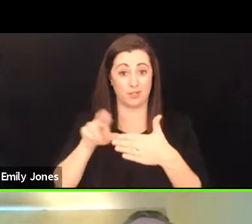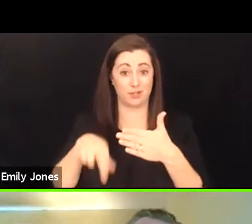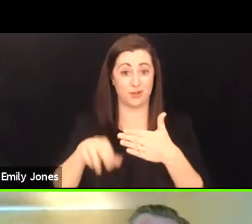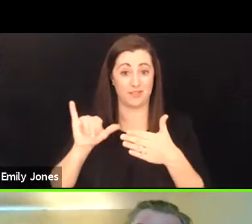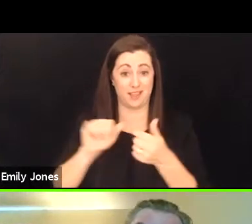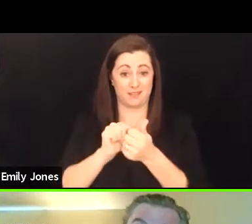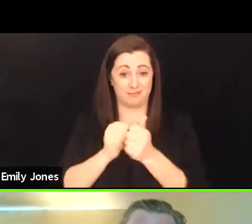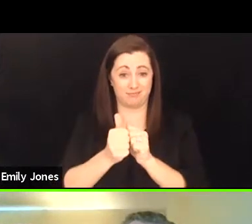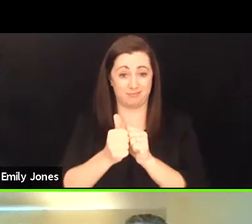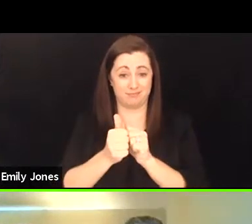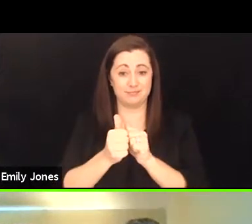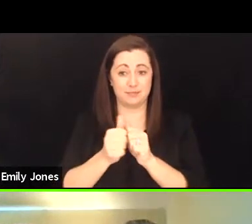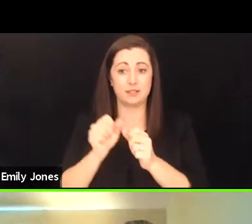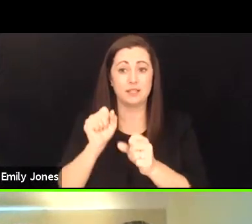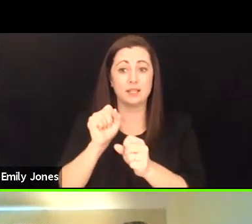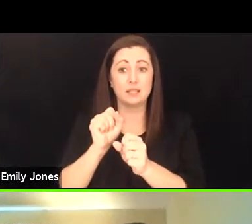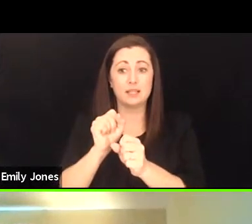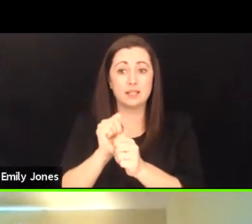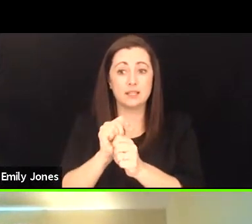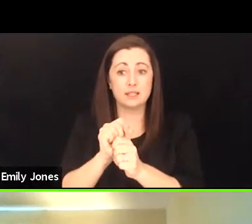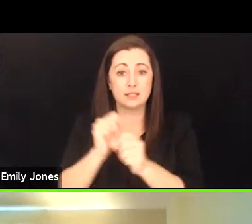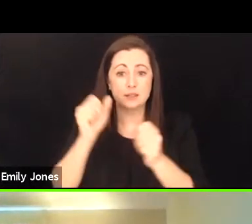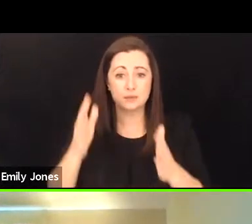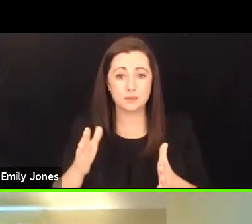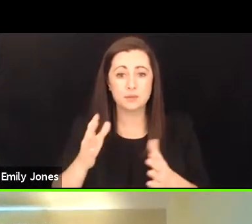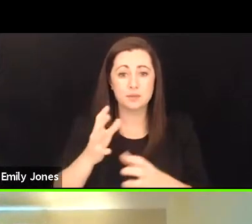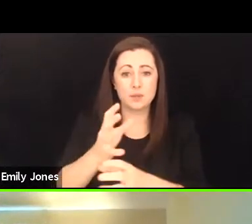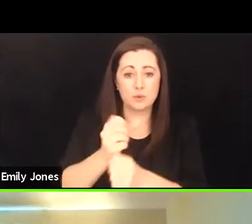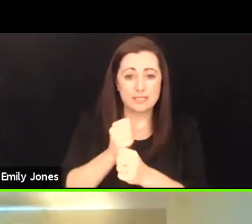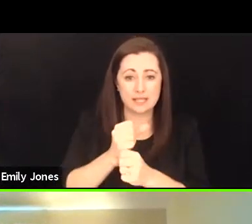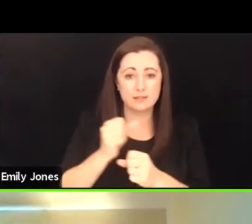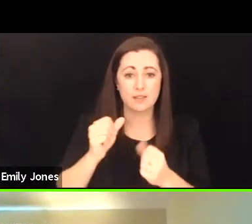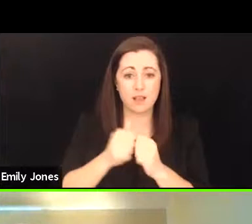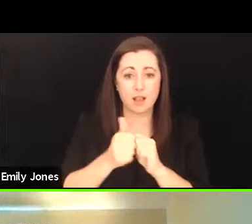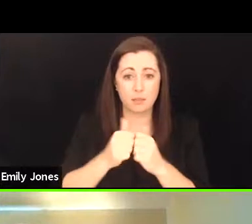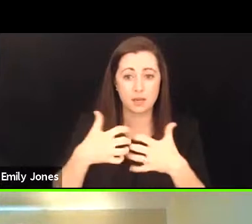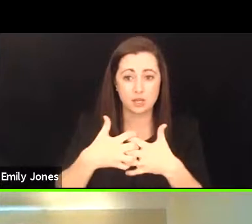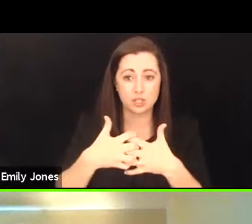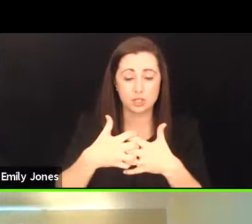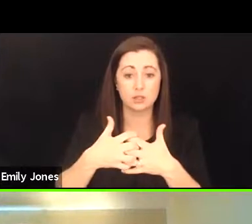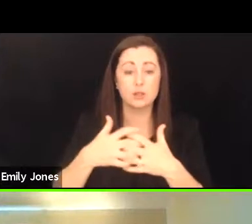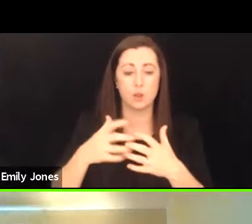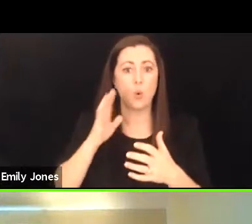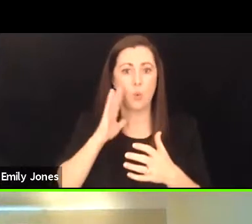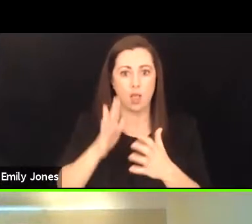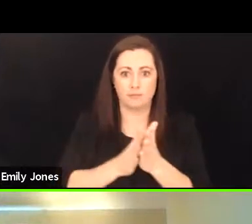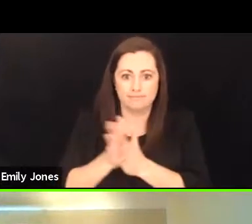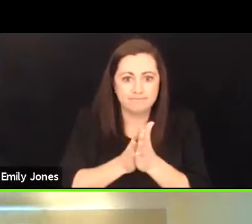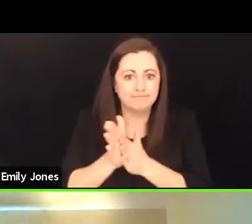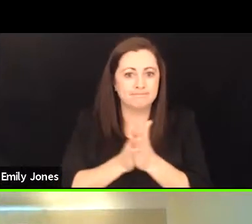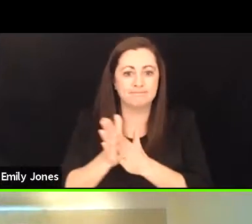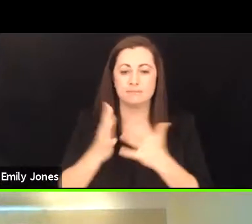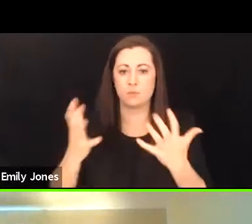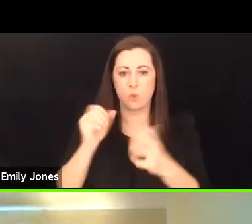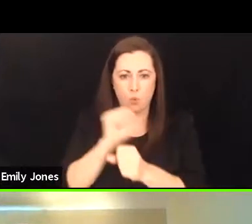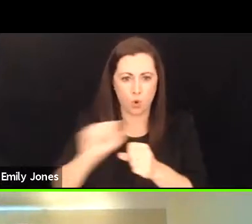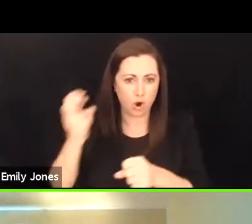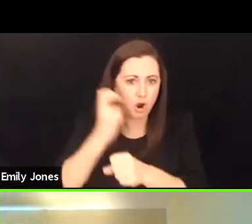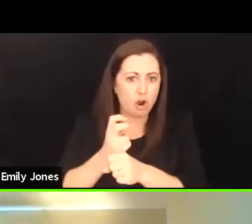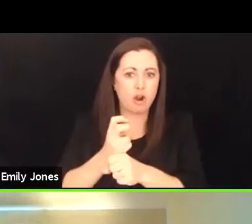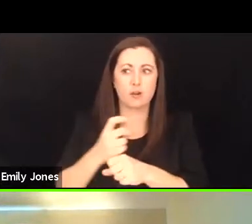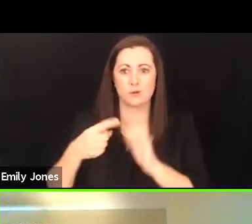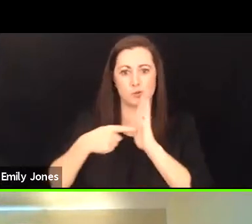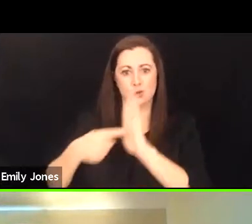individual who is receiving the accommodation is going to be grateful, wanting to work harder, wanting to show that they're